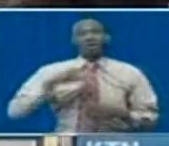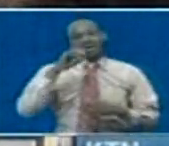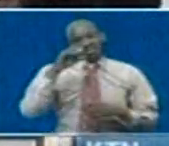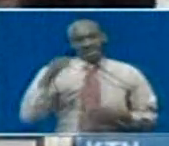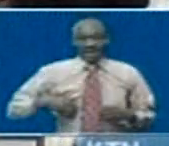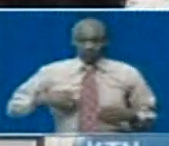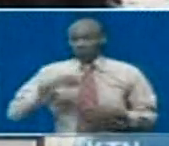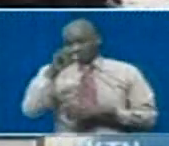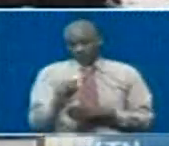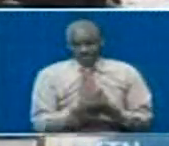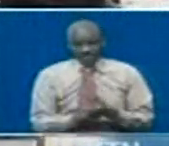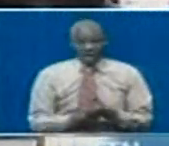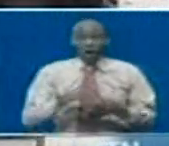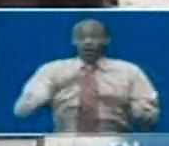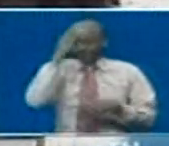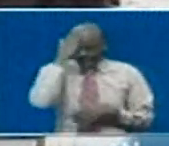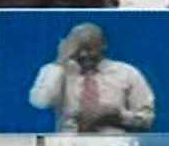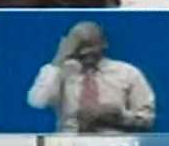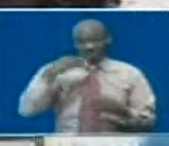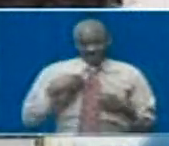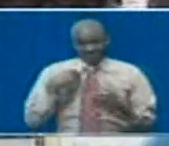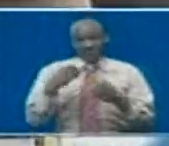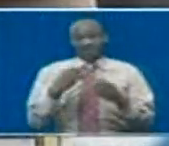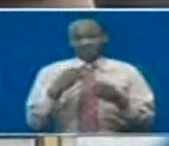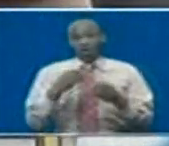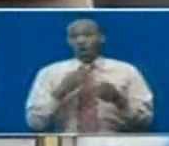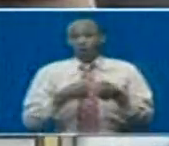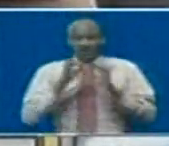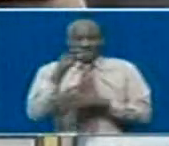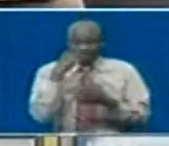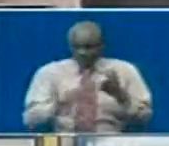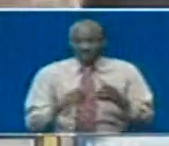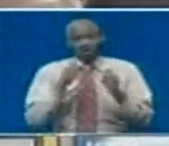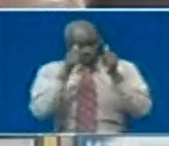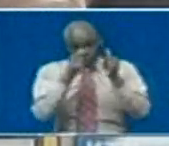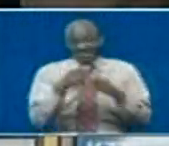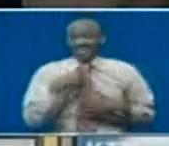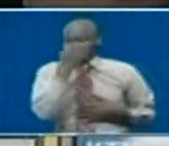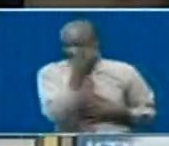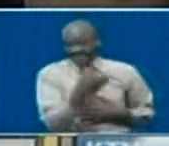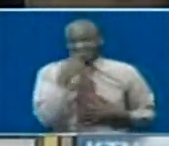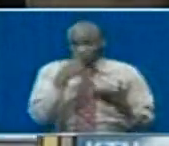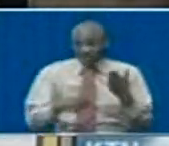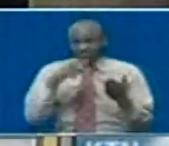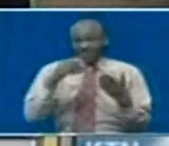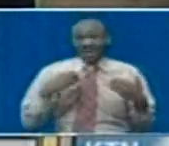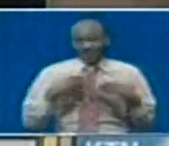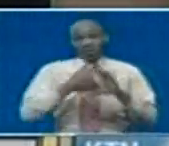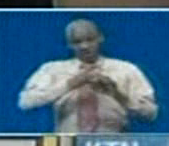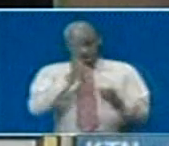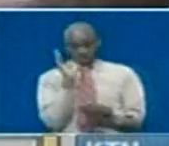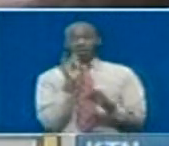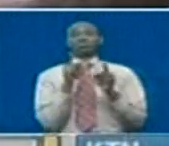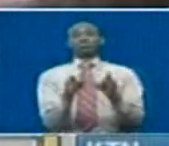On Monday, Gatundu South returning officer Kipruto Egon was served with a notice from Joachim Kamere indicating that he had withdrawn his